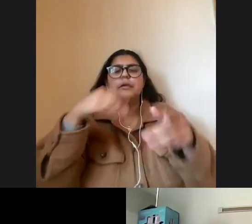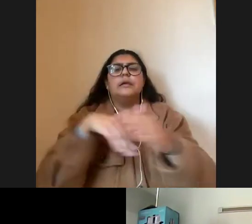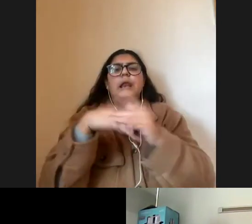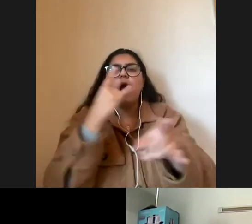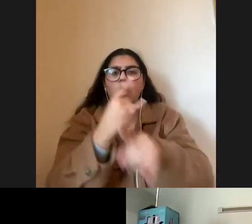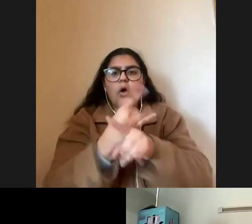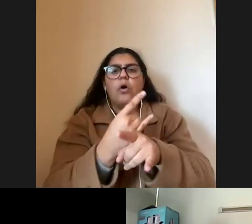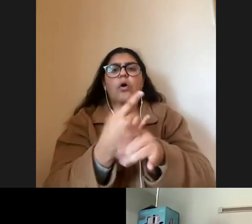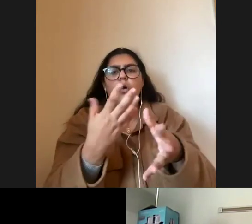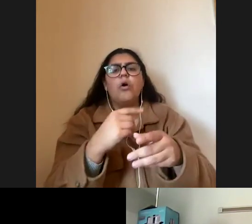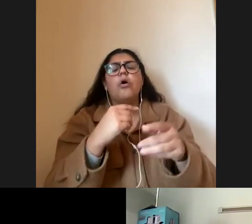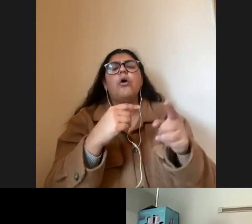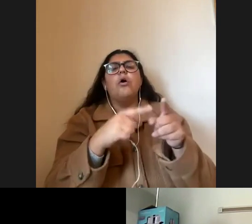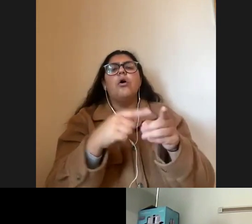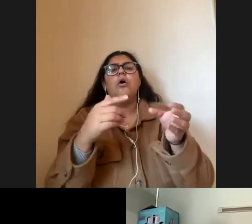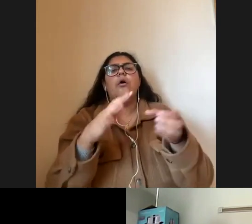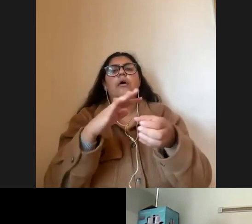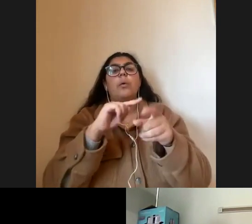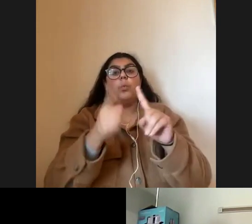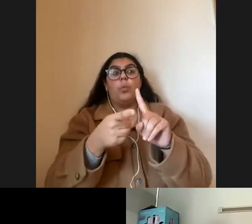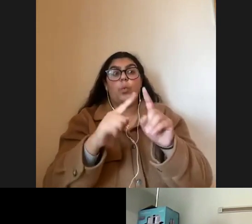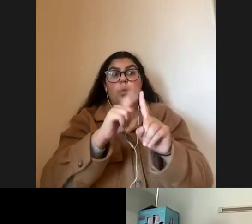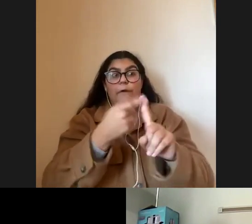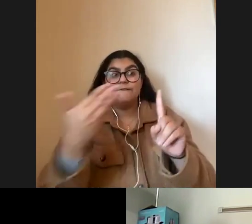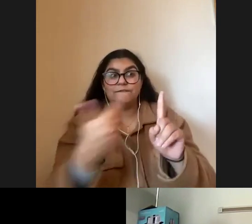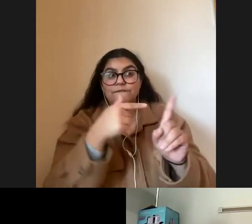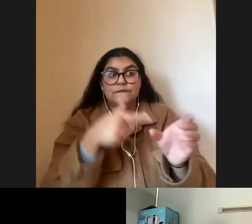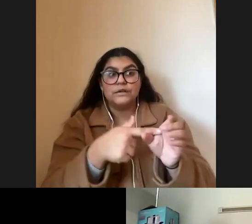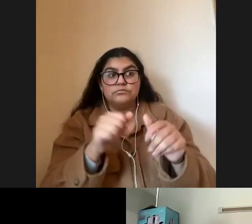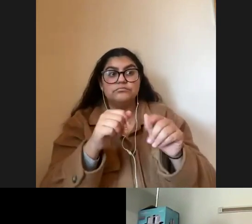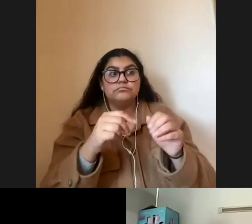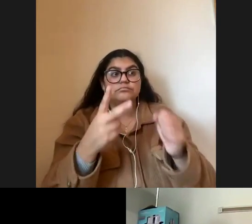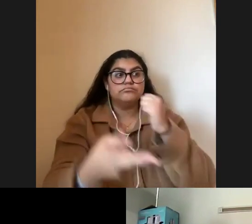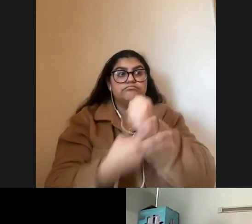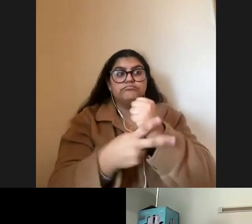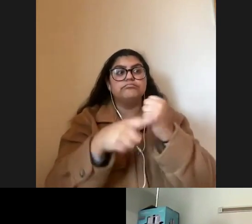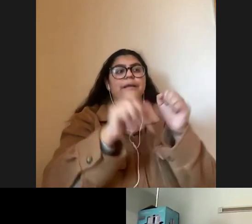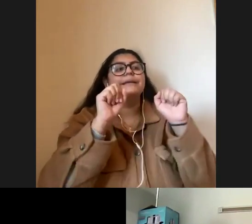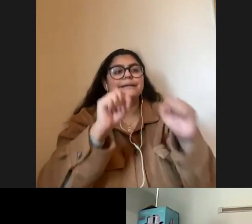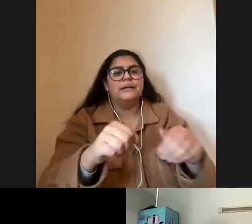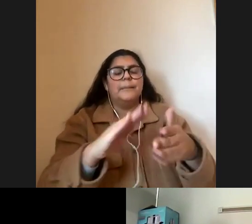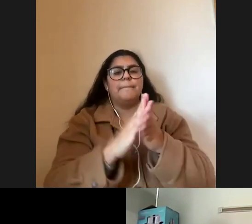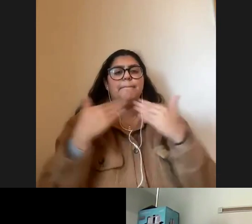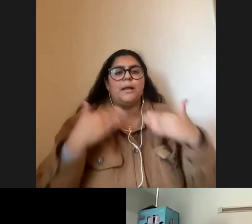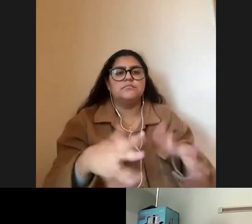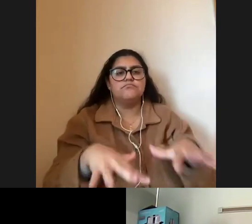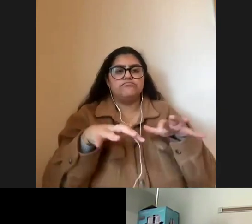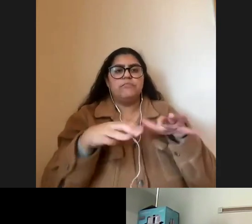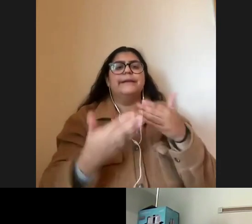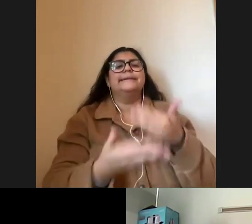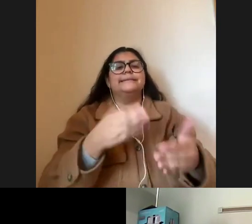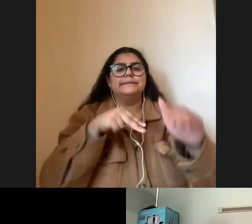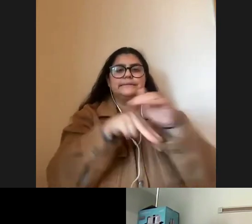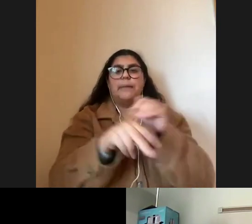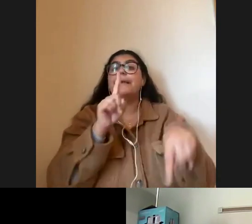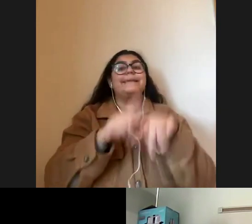that's basically it. Once the fish is preserved, its body is stiff enough to allow us to scan it. The problem is, like we can't scan it frozen because